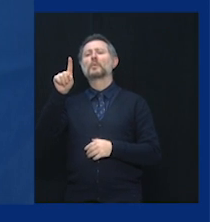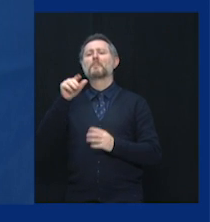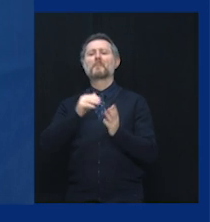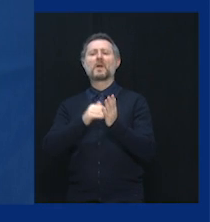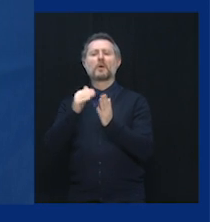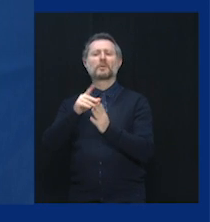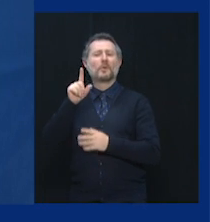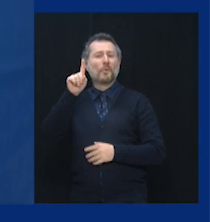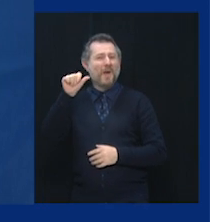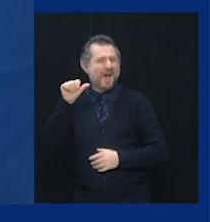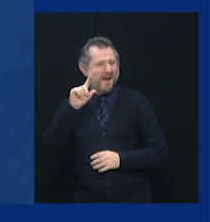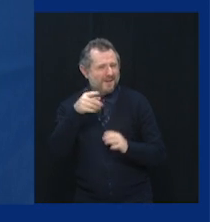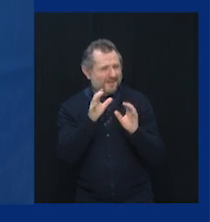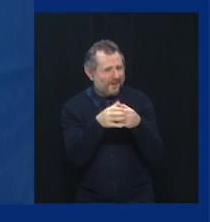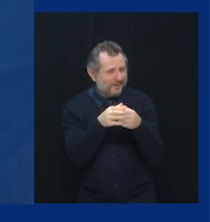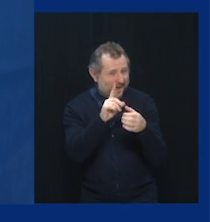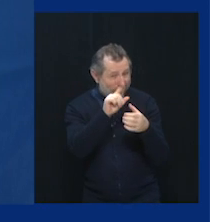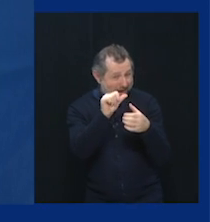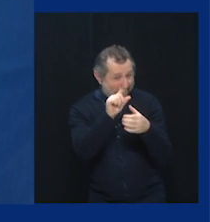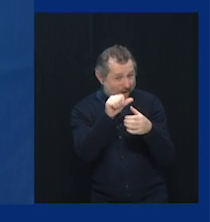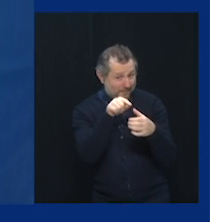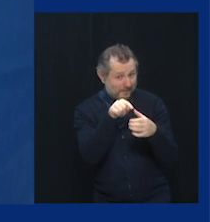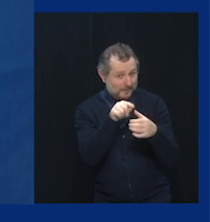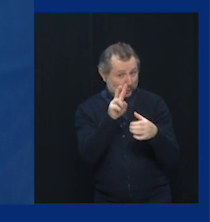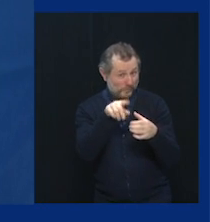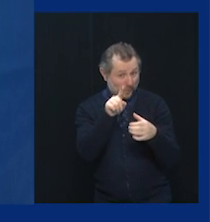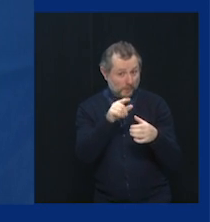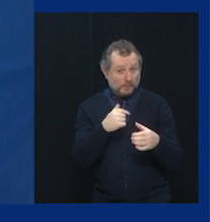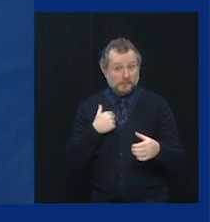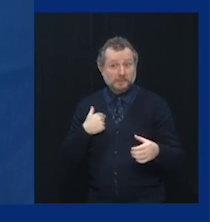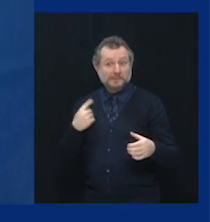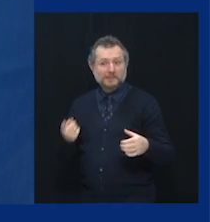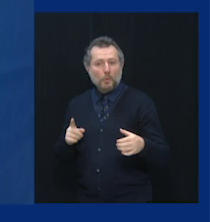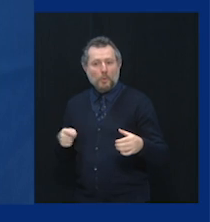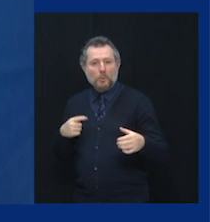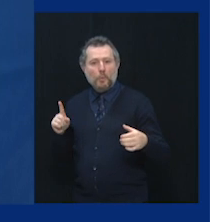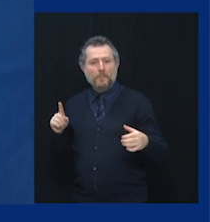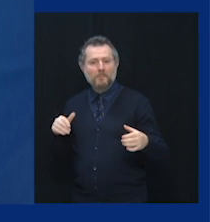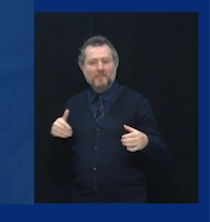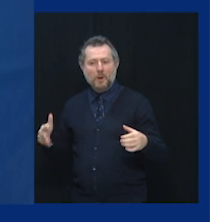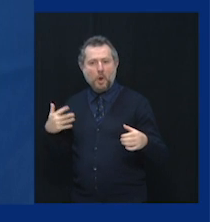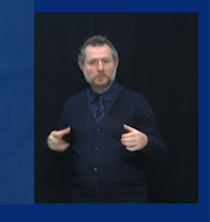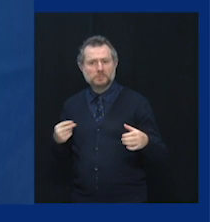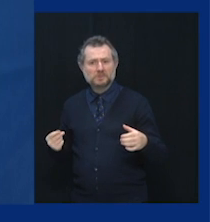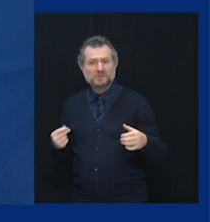1A is 2 million people. We've only done 1 million dosages. We would still be in 1A.